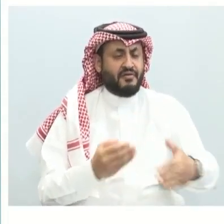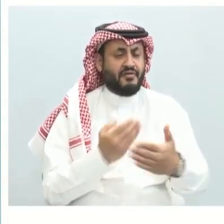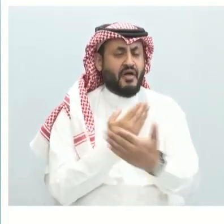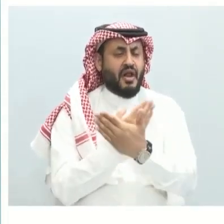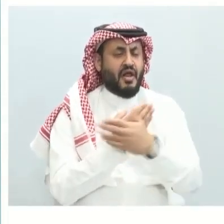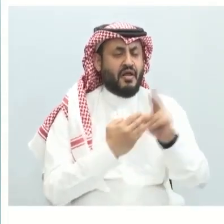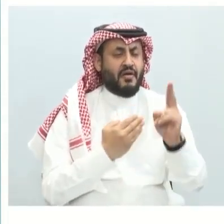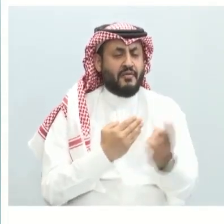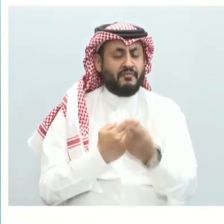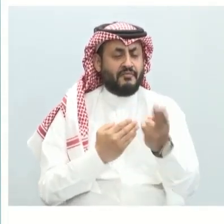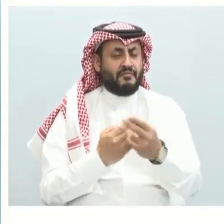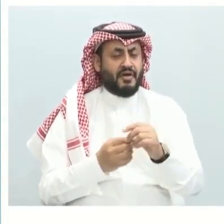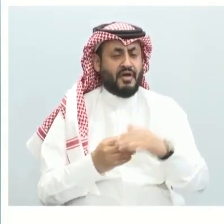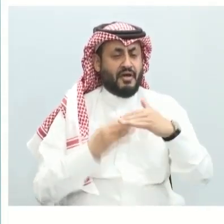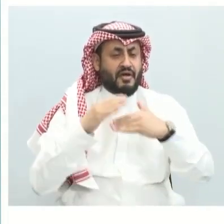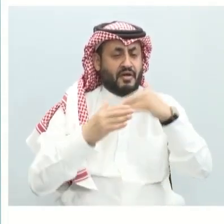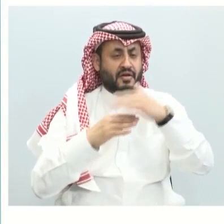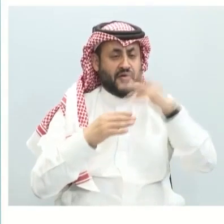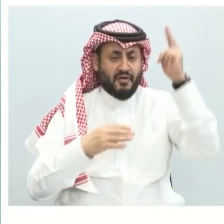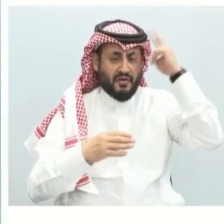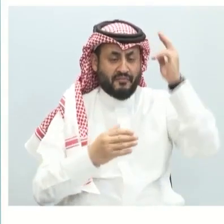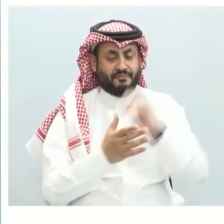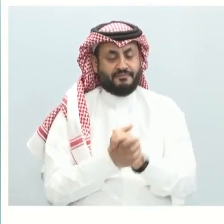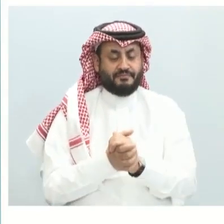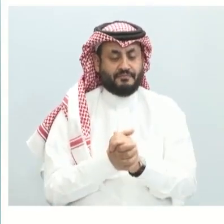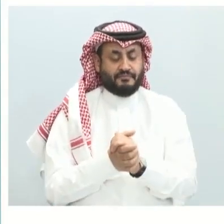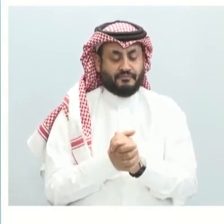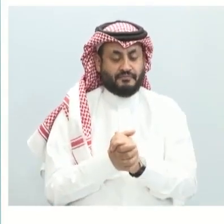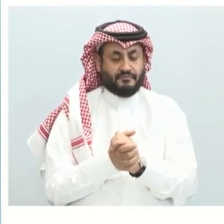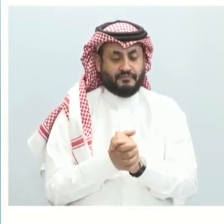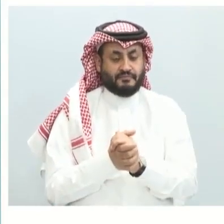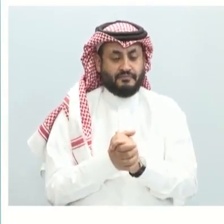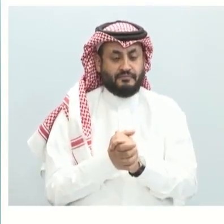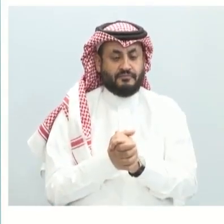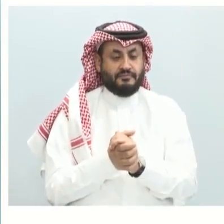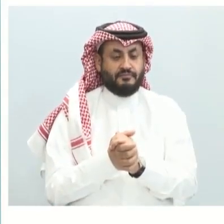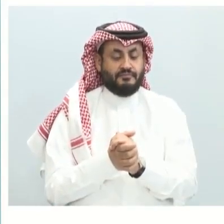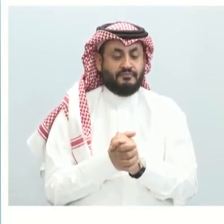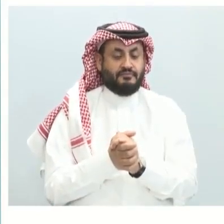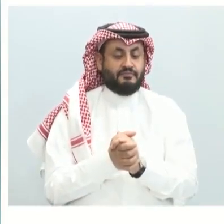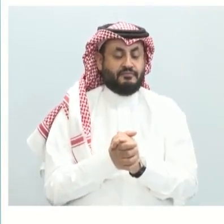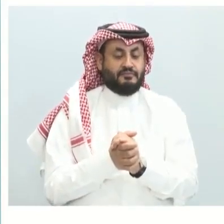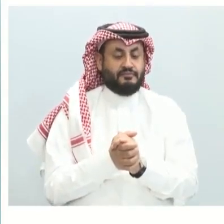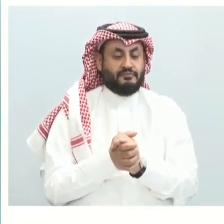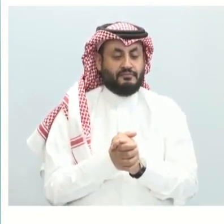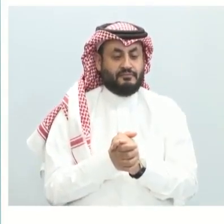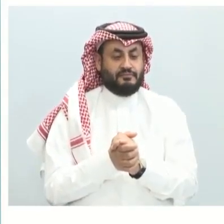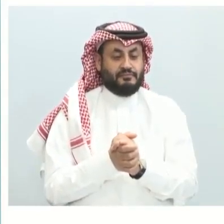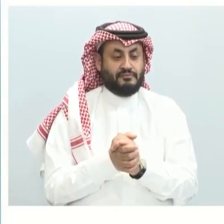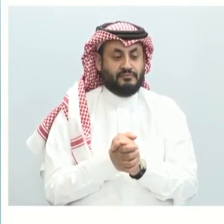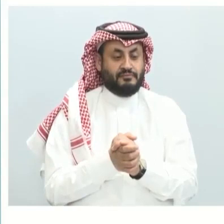Kingdom Tower. He is going to visit the children's art show at the Kingdom